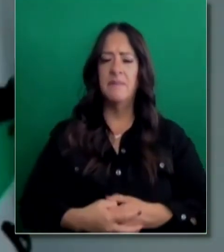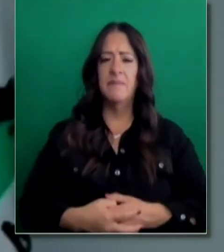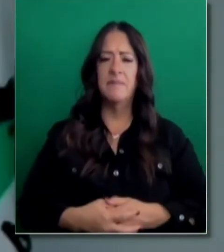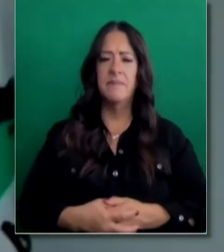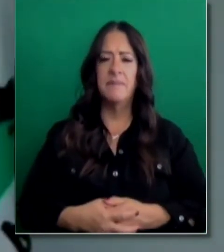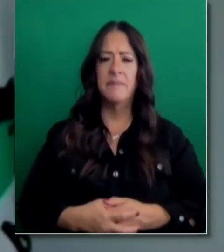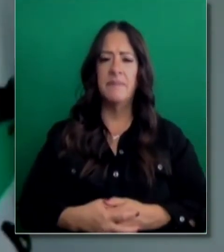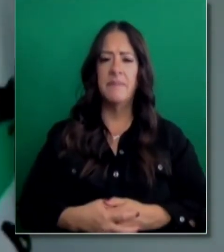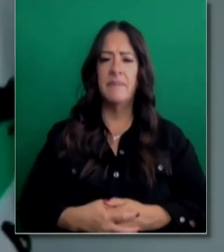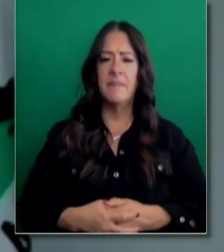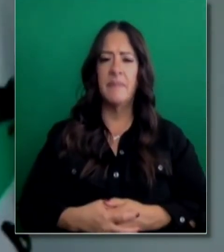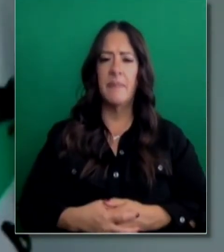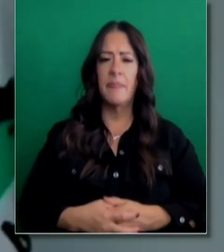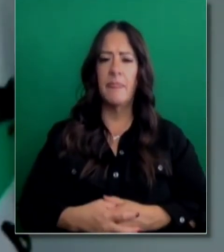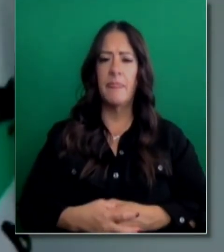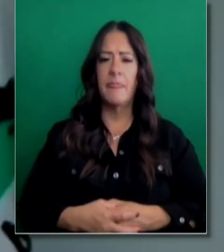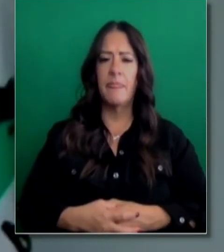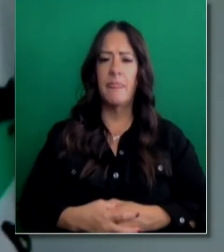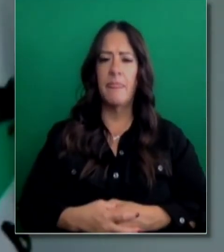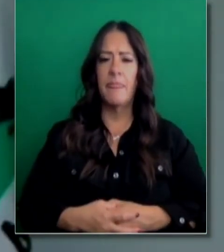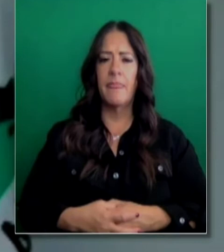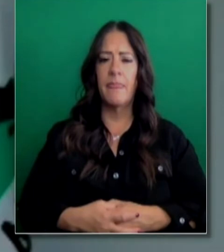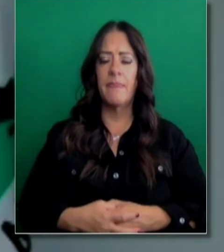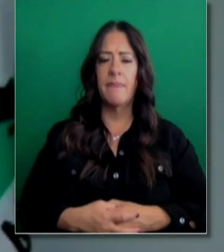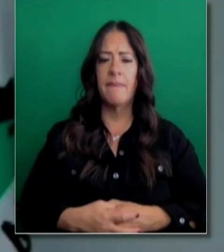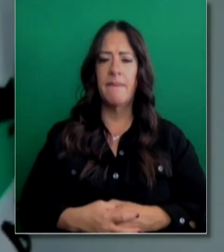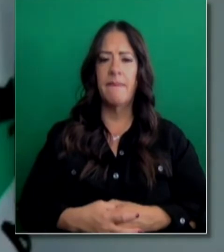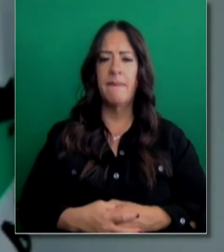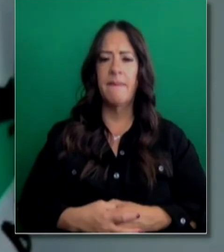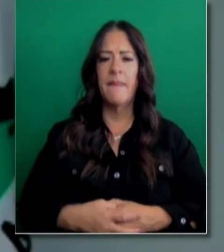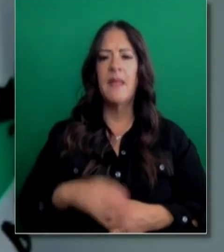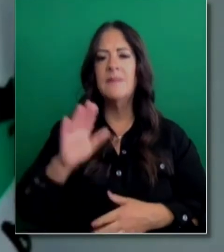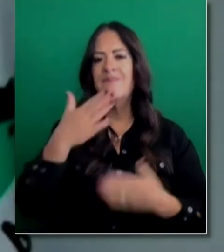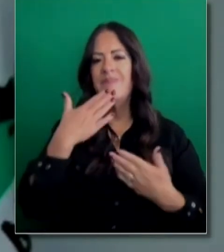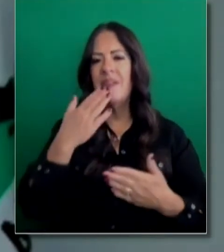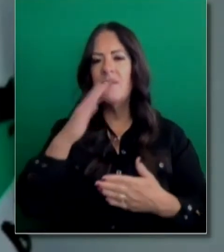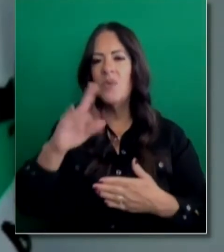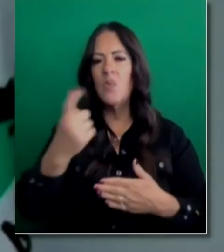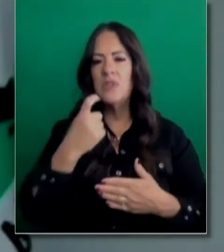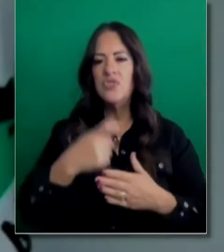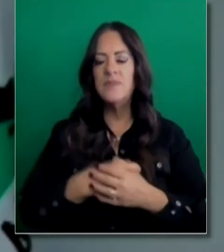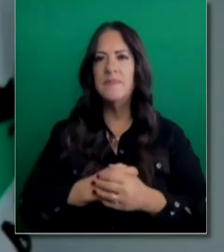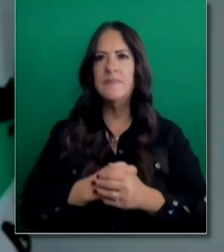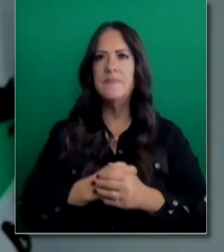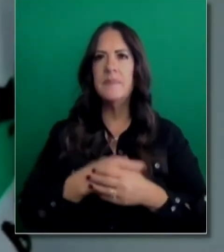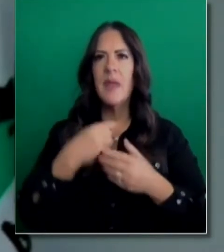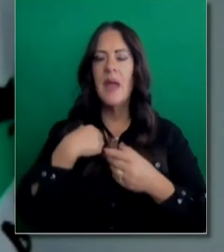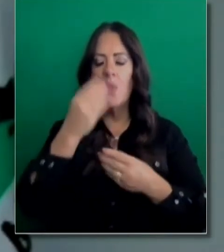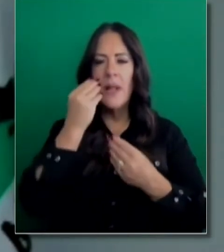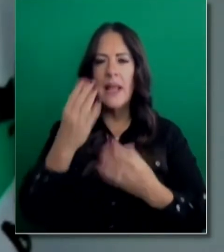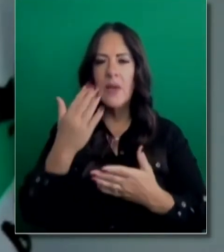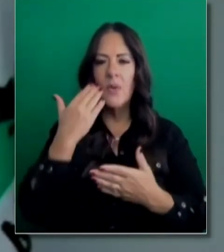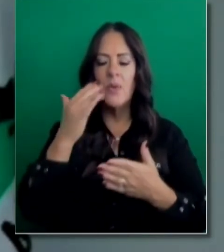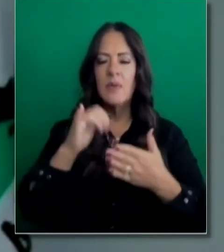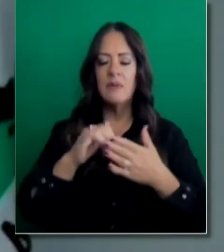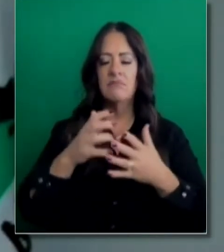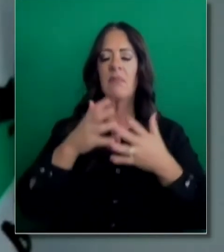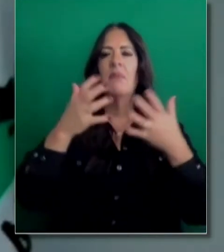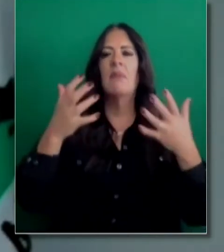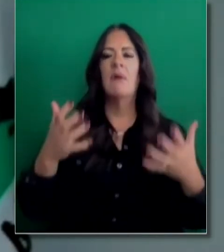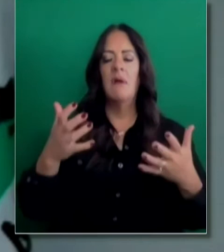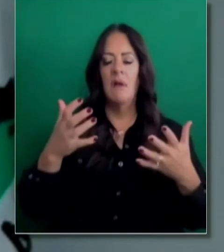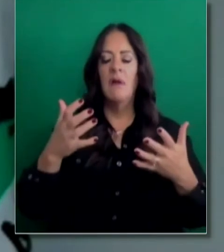Doctor, you want to take that? Thanks, Brody. Yeah, sure. Thanks, Brody, for the question. And I'll tell you that a lot has